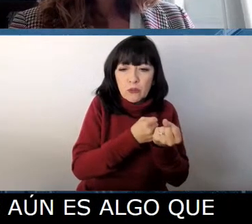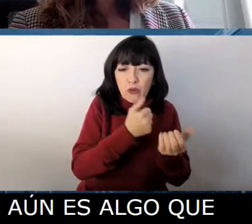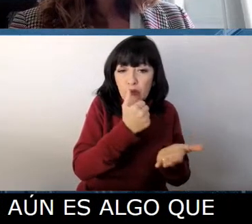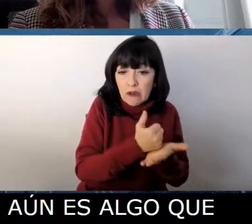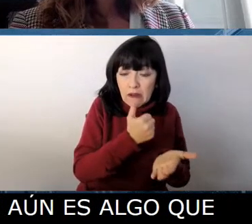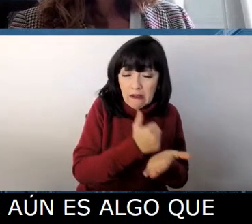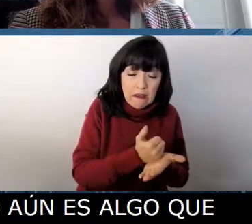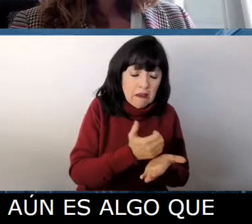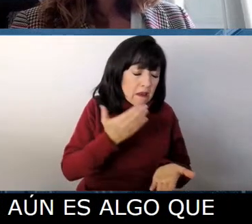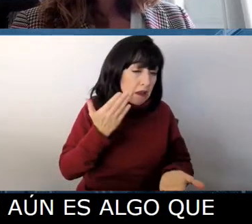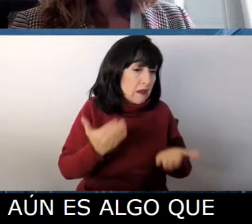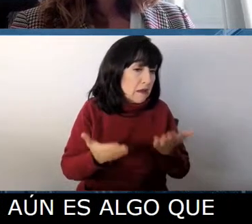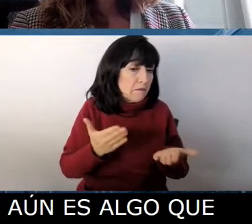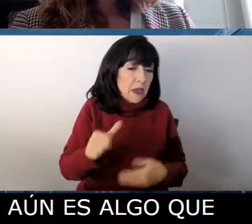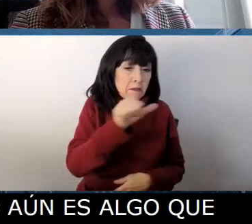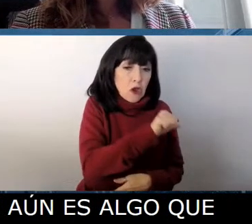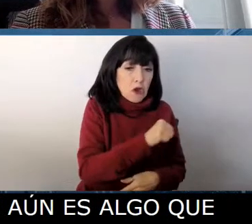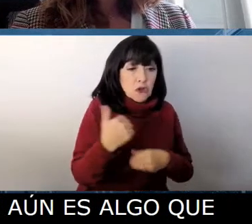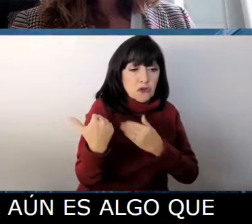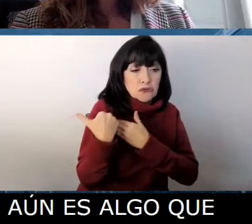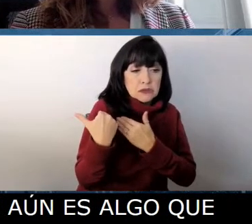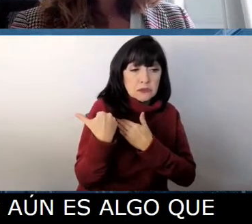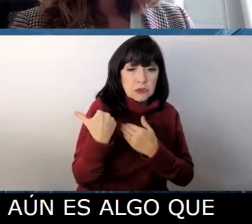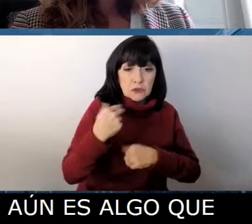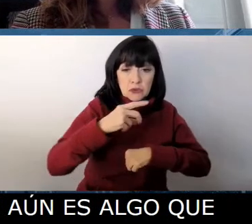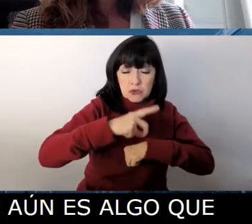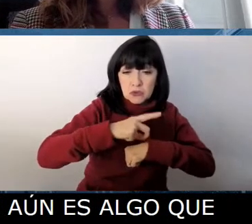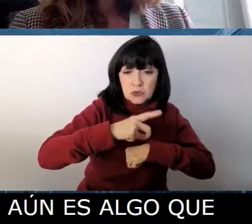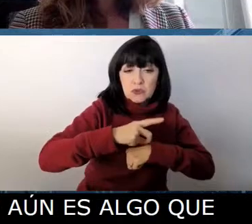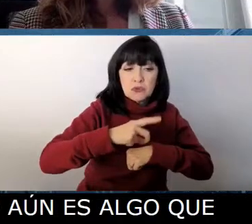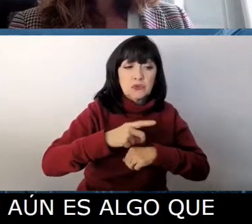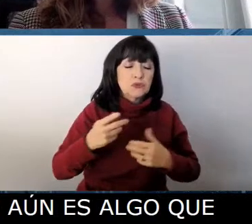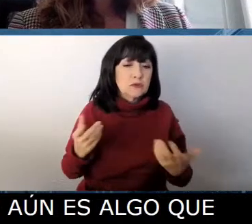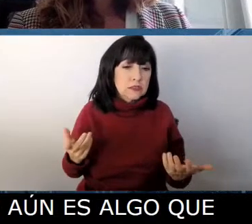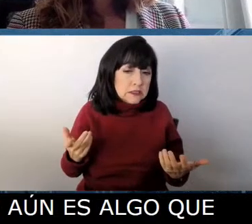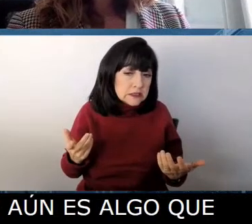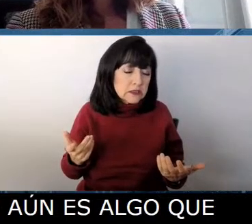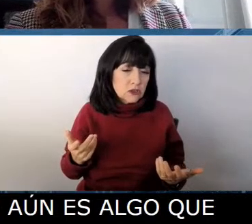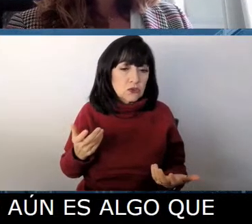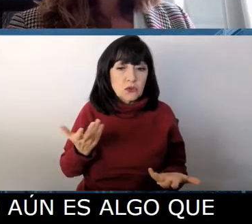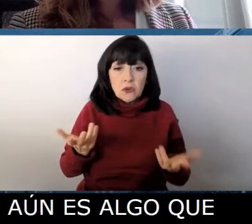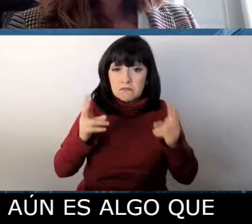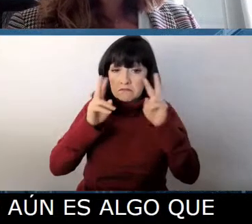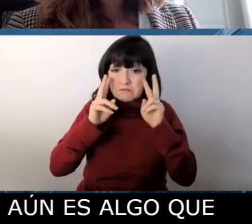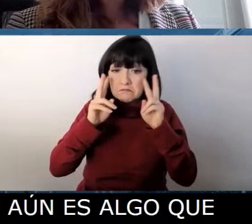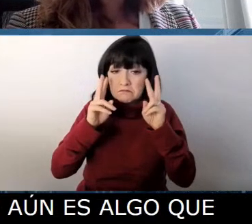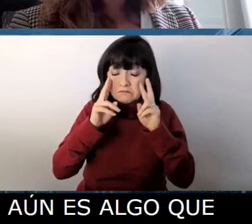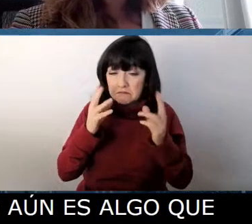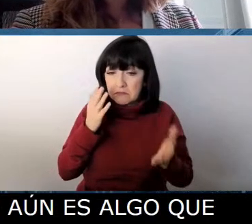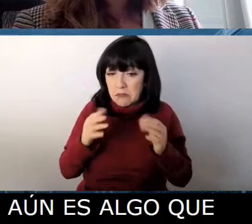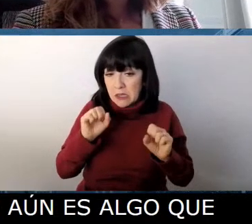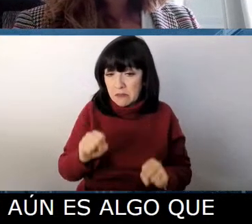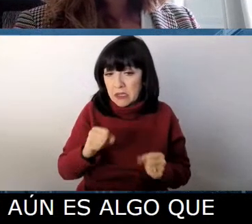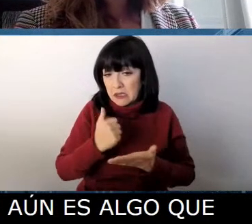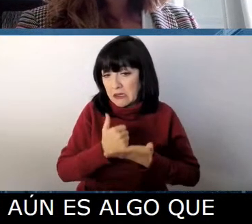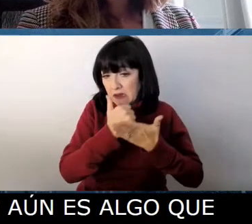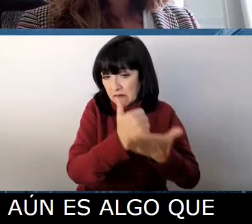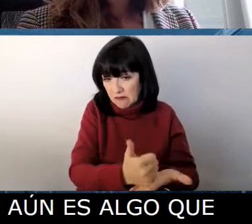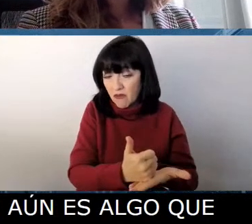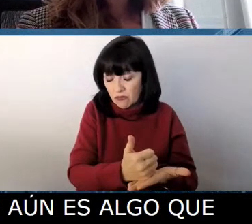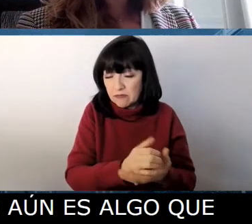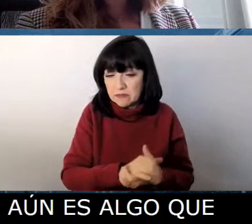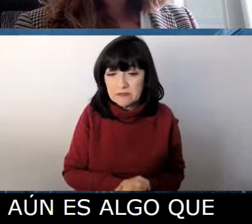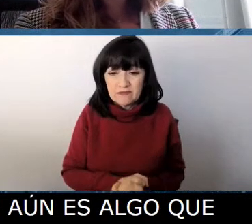we're very focused on the deeper decompression deployment in our hospitals. But it is a very